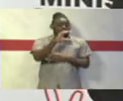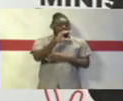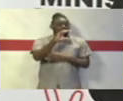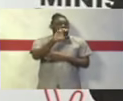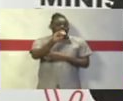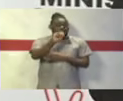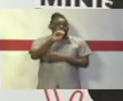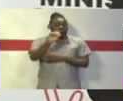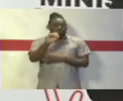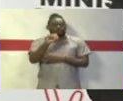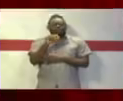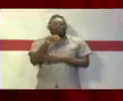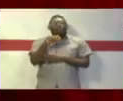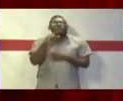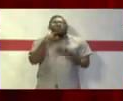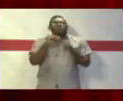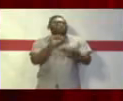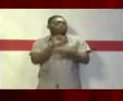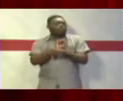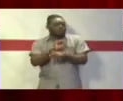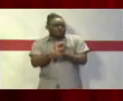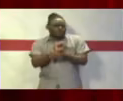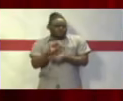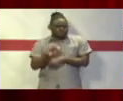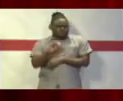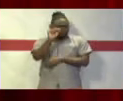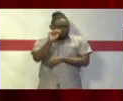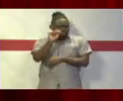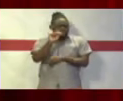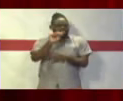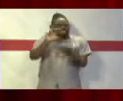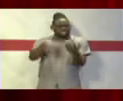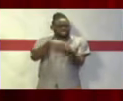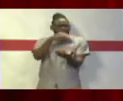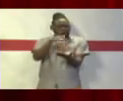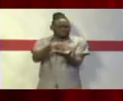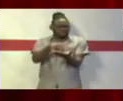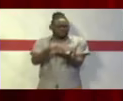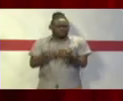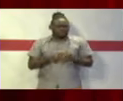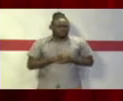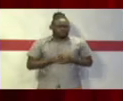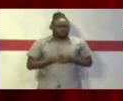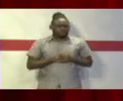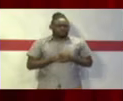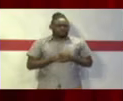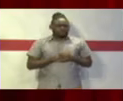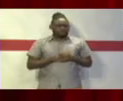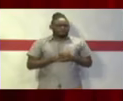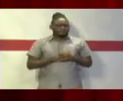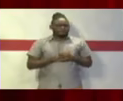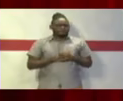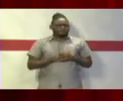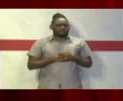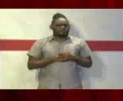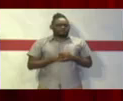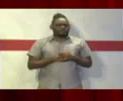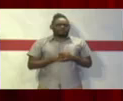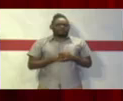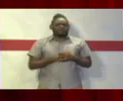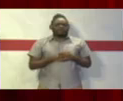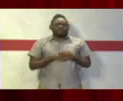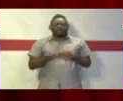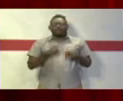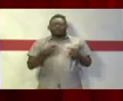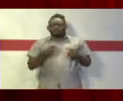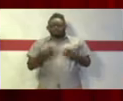at the NCRHA regarding vaccinations and the operations of both the traditional and parallel healthcare systems within